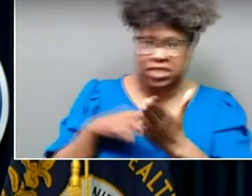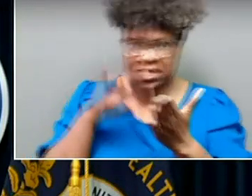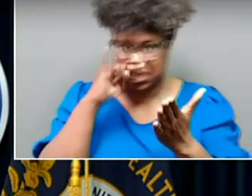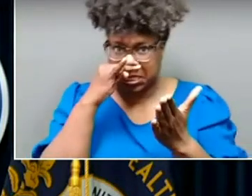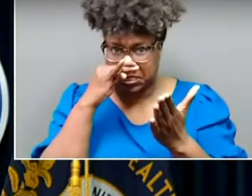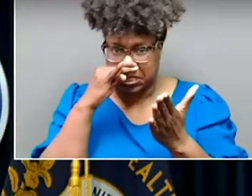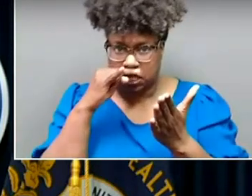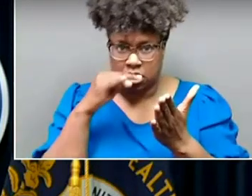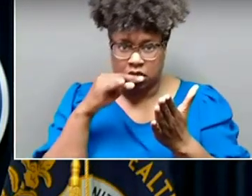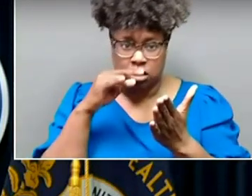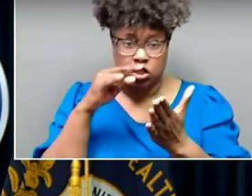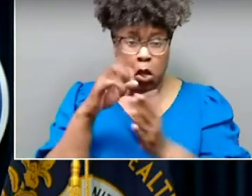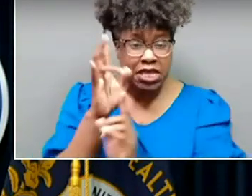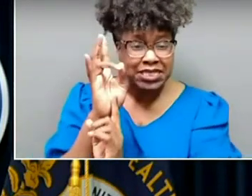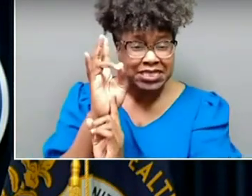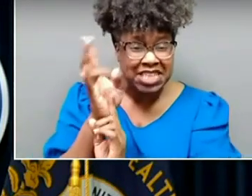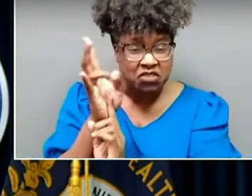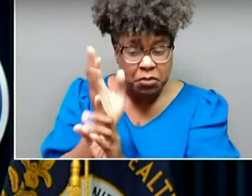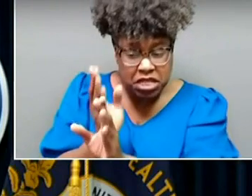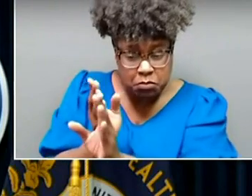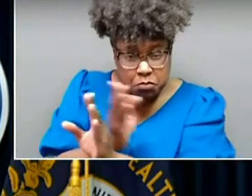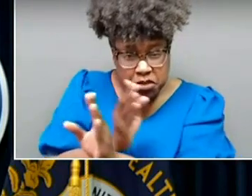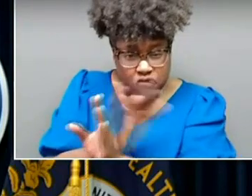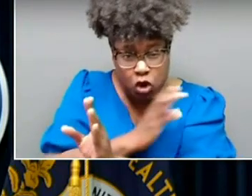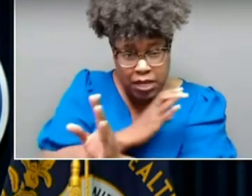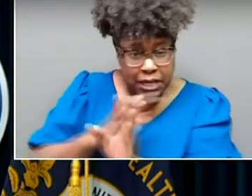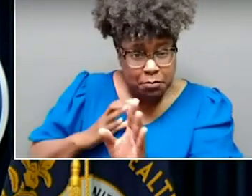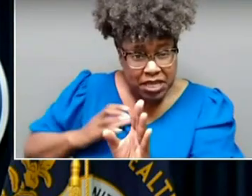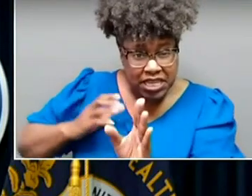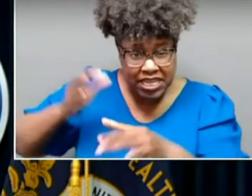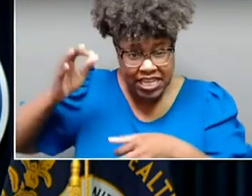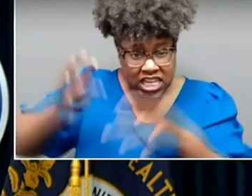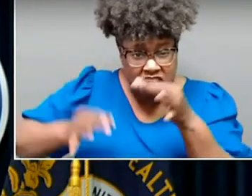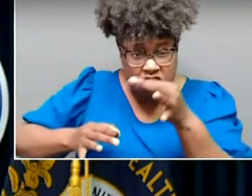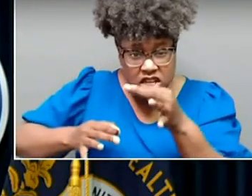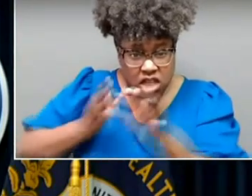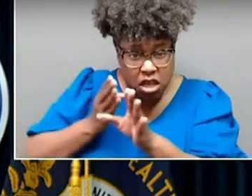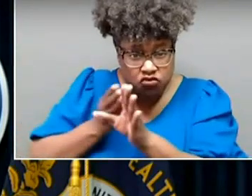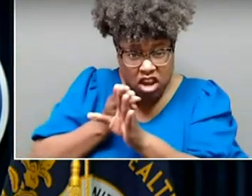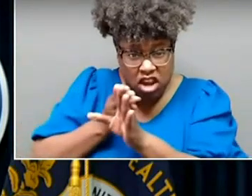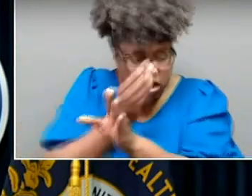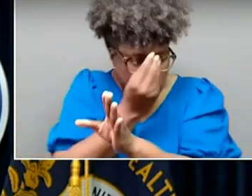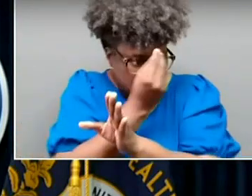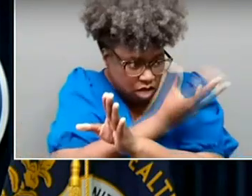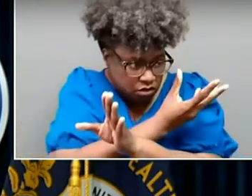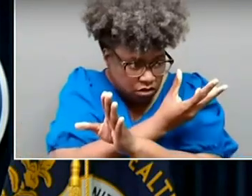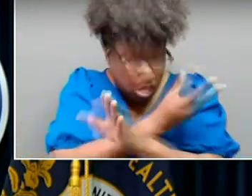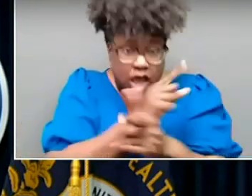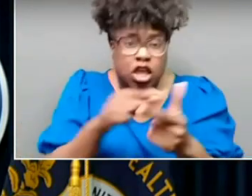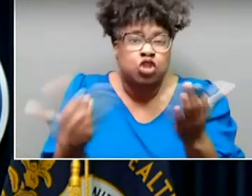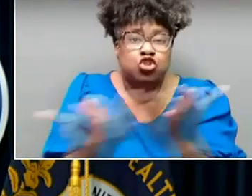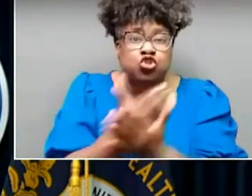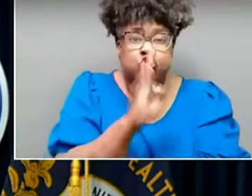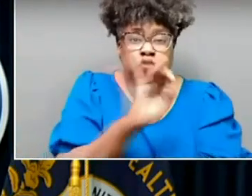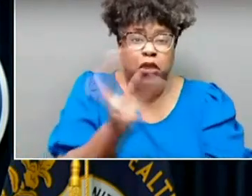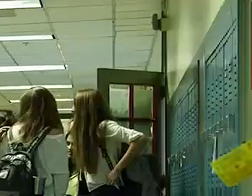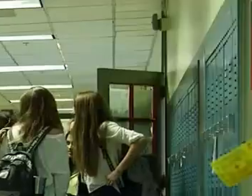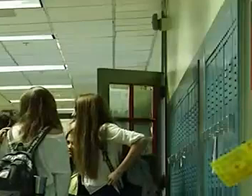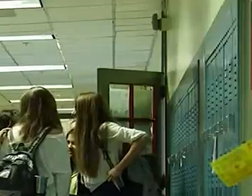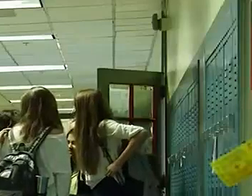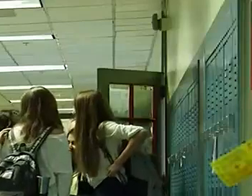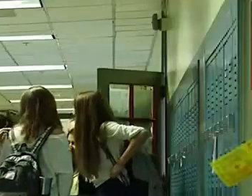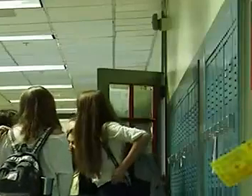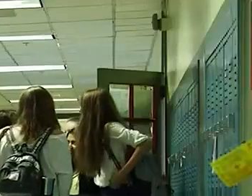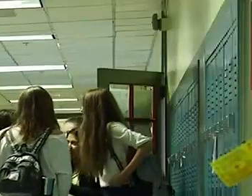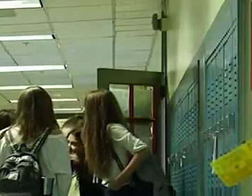before a committee hearing. You plop down what is virtually a brand new bill and make people vote on it without reading it.